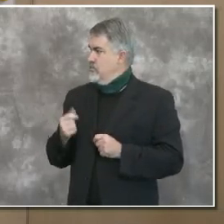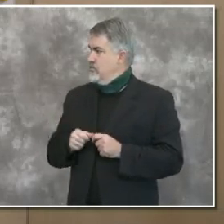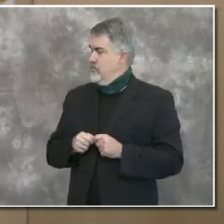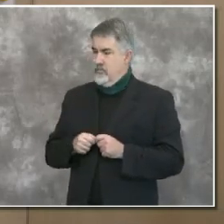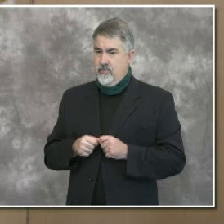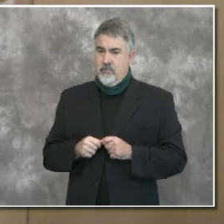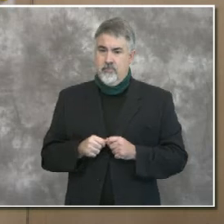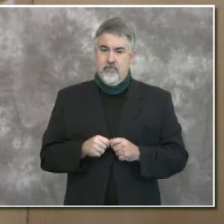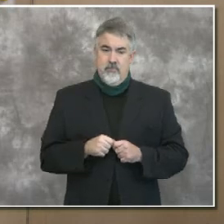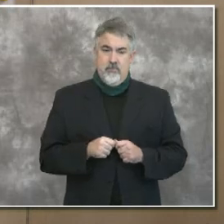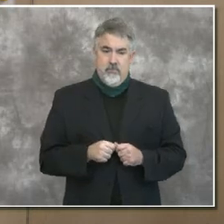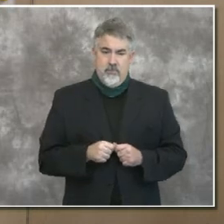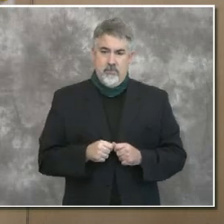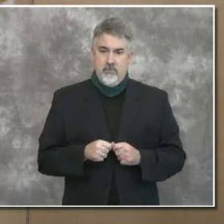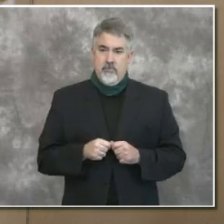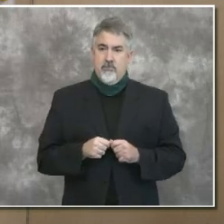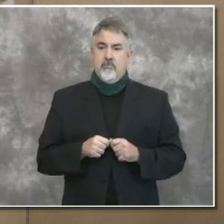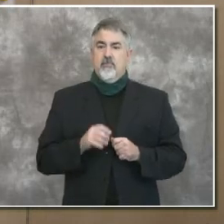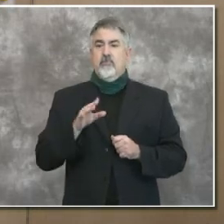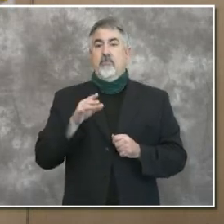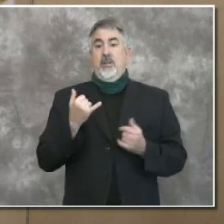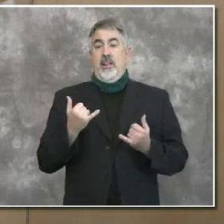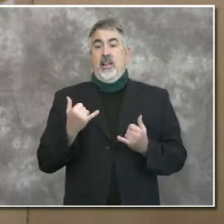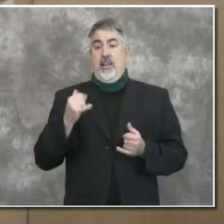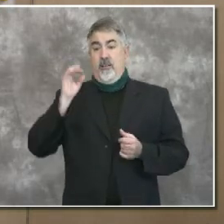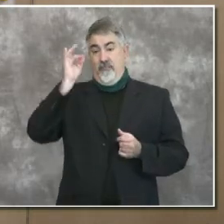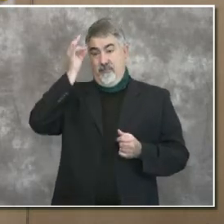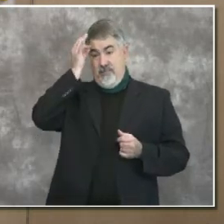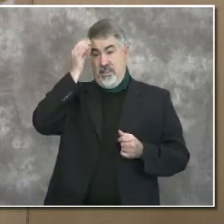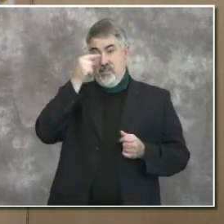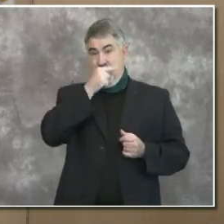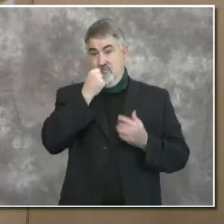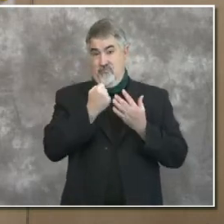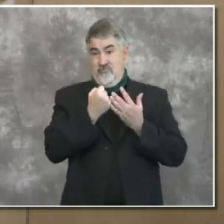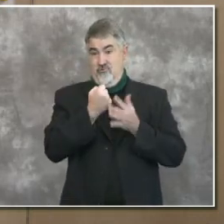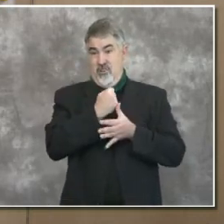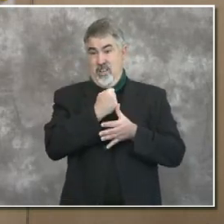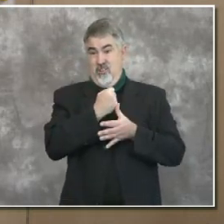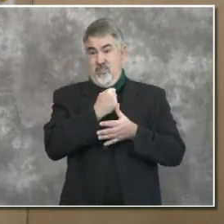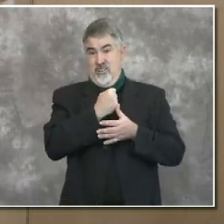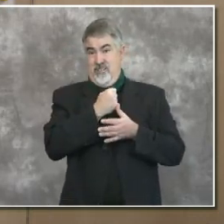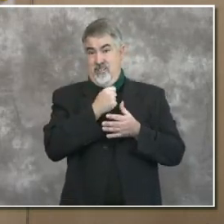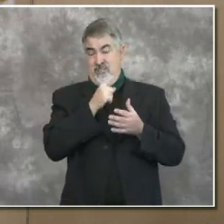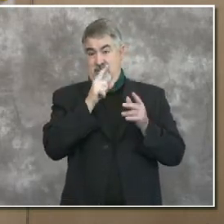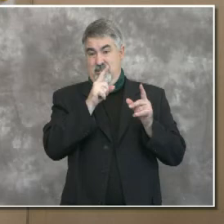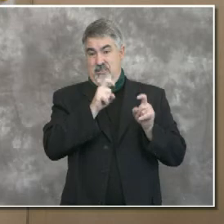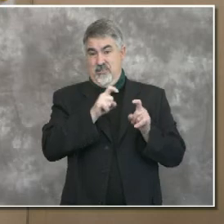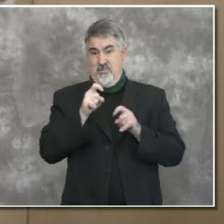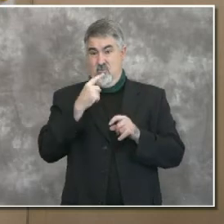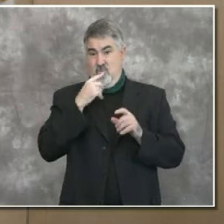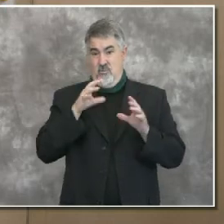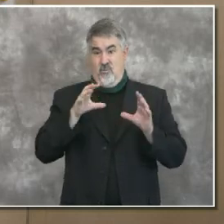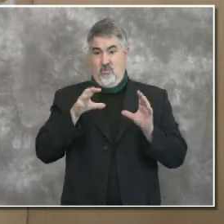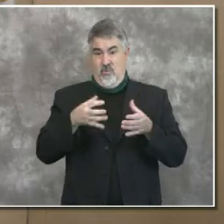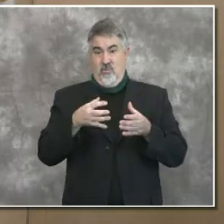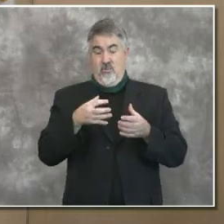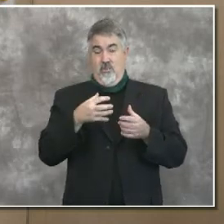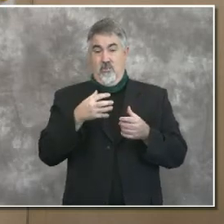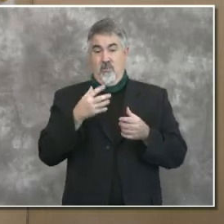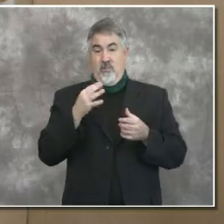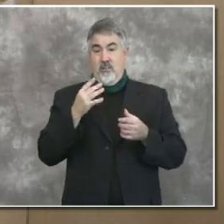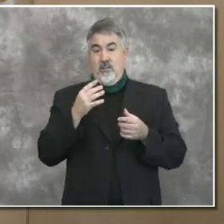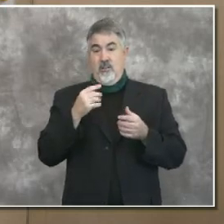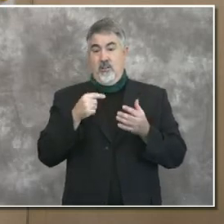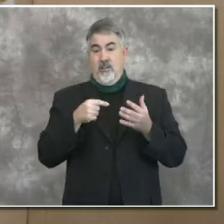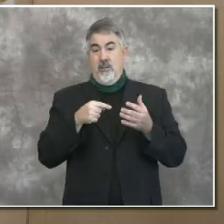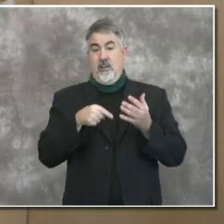federal priorities, that last priority area is devoted or specifies to